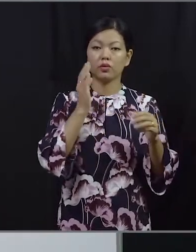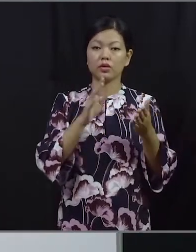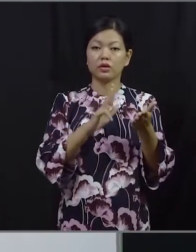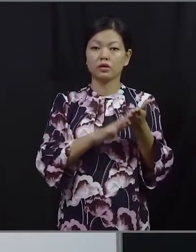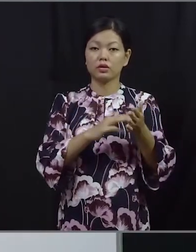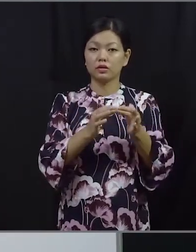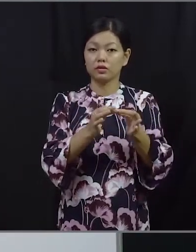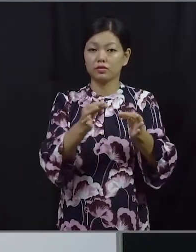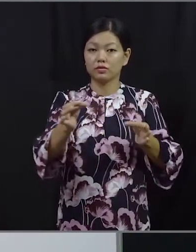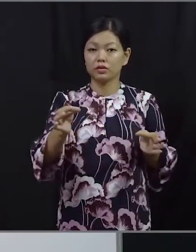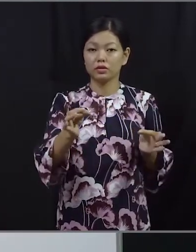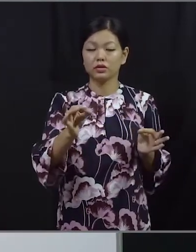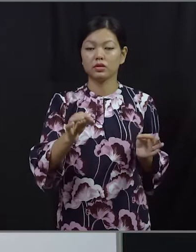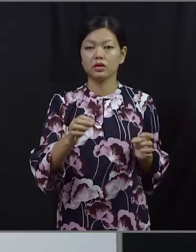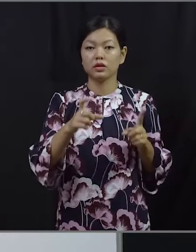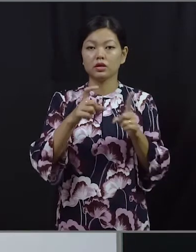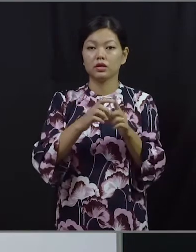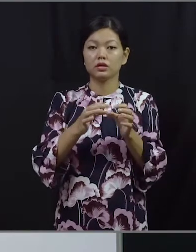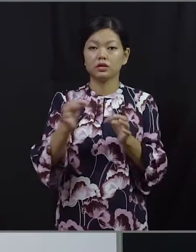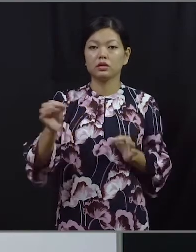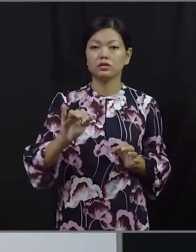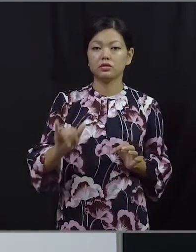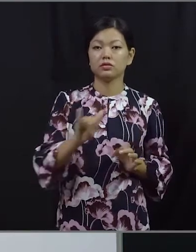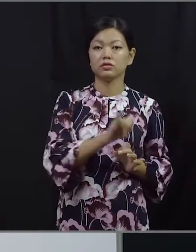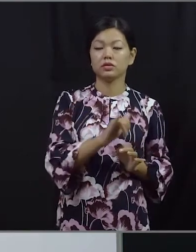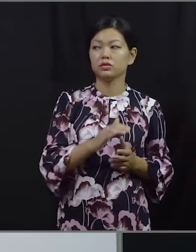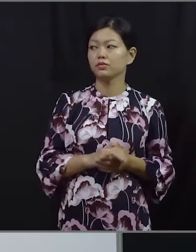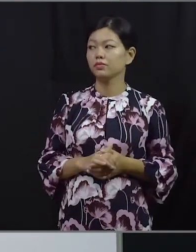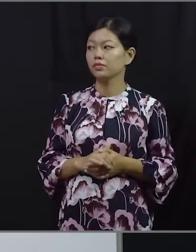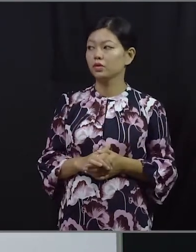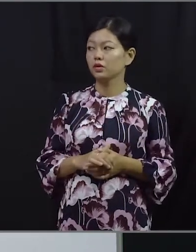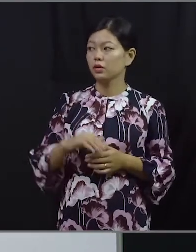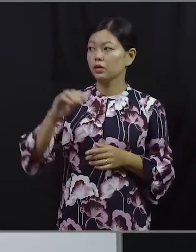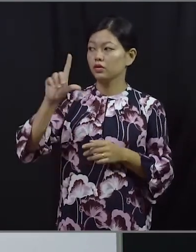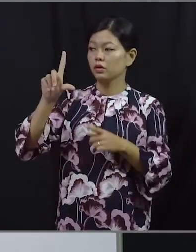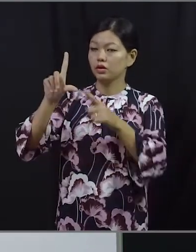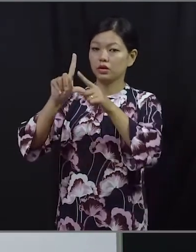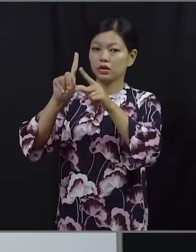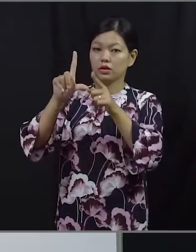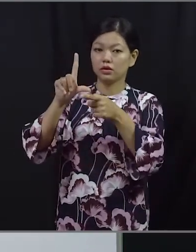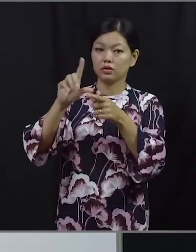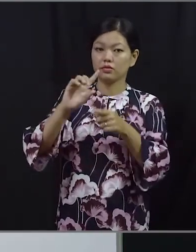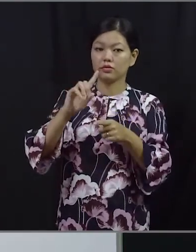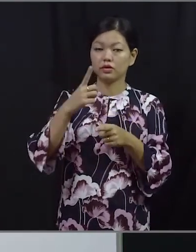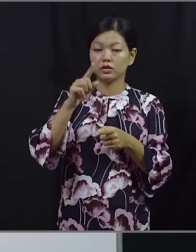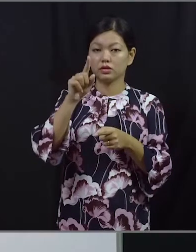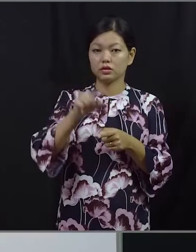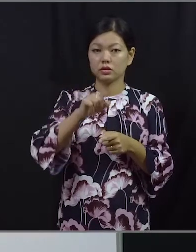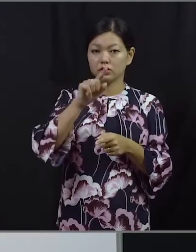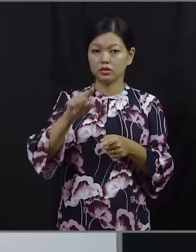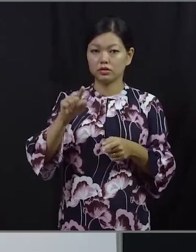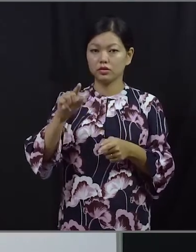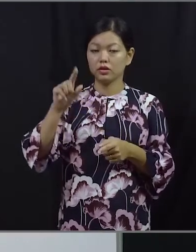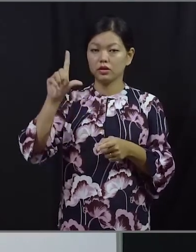now, so here, say this is alpha and say this one is beta. I